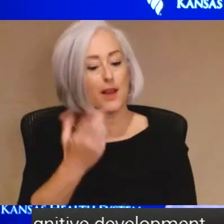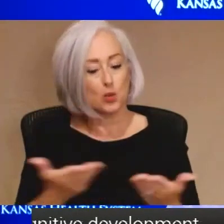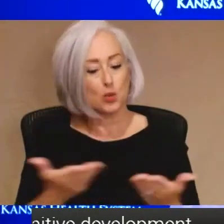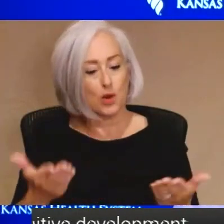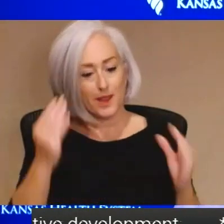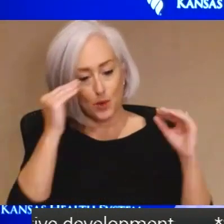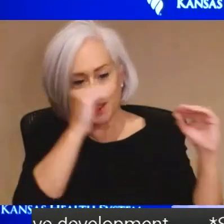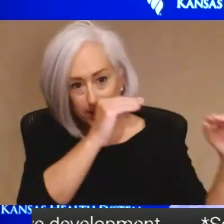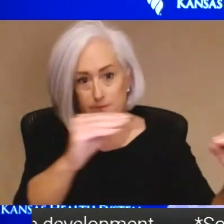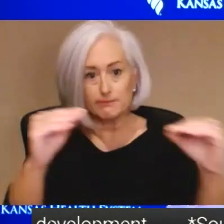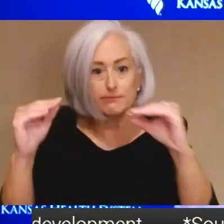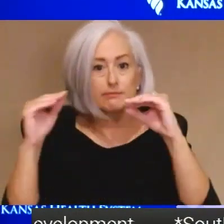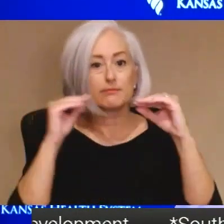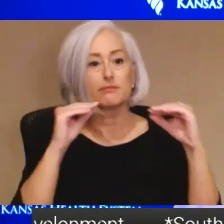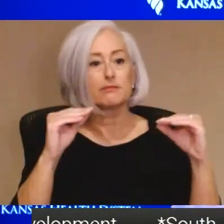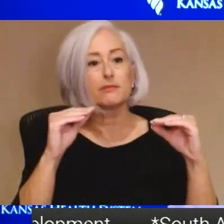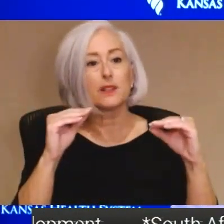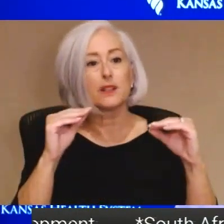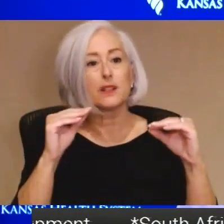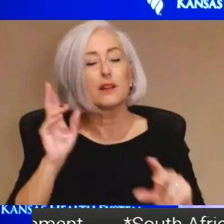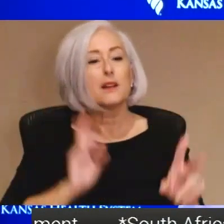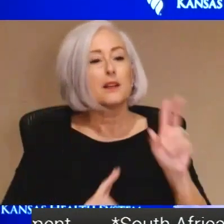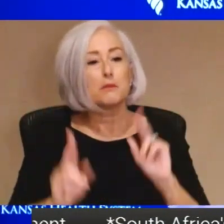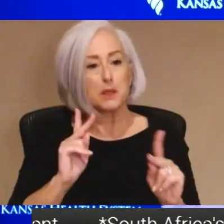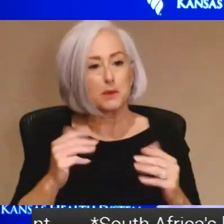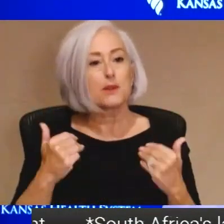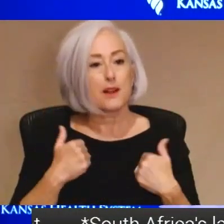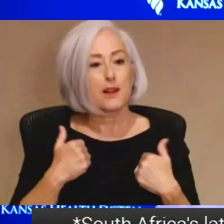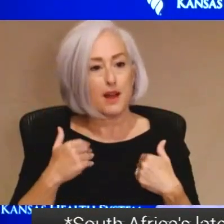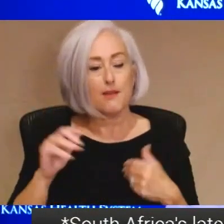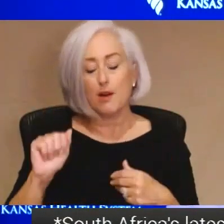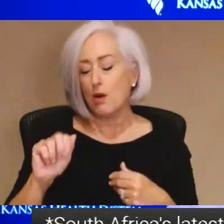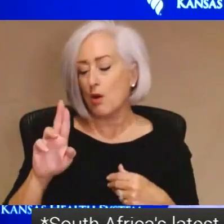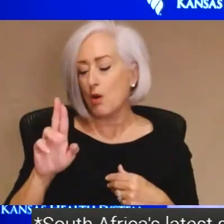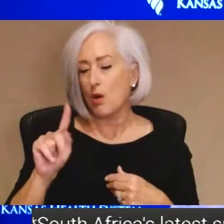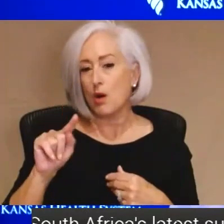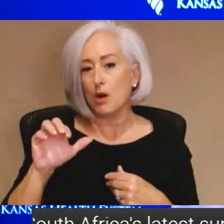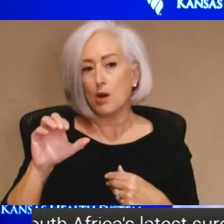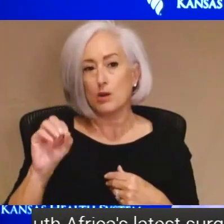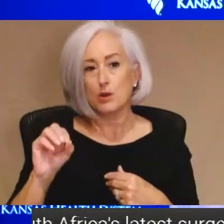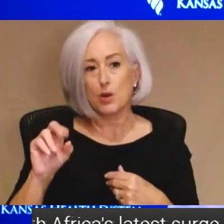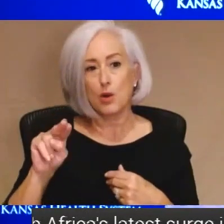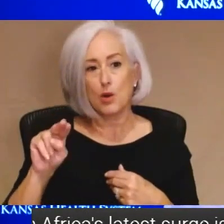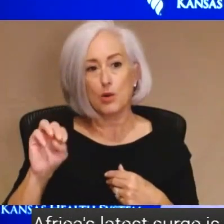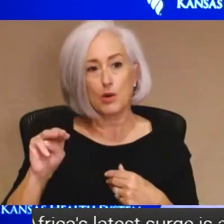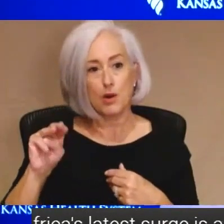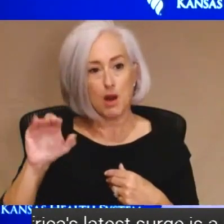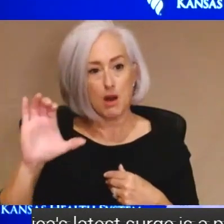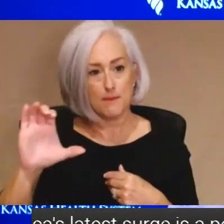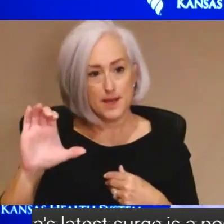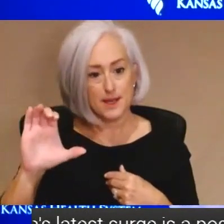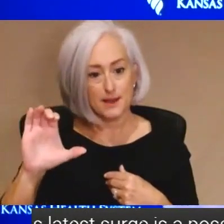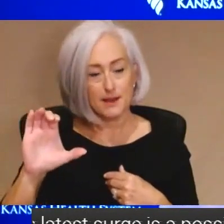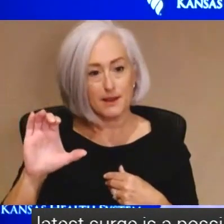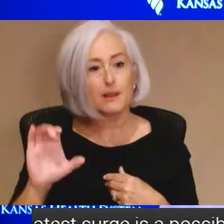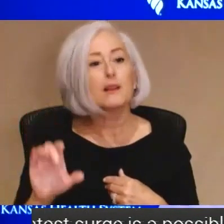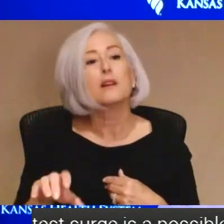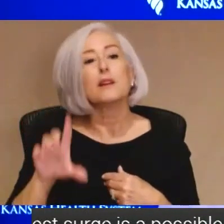have like autonomic dysfunction. We heard about that story when people are standing up and they get lightheaded or they're getting dizzy or their heart's